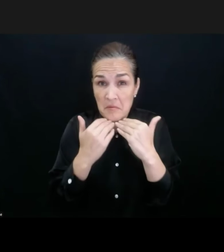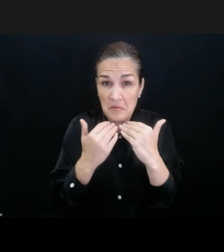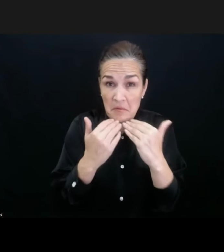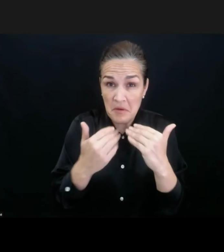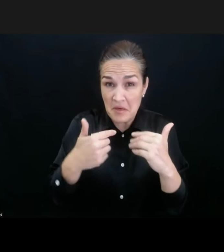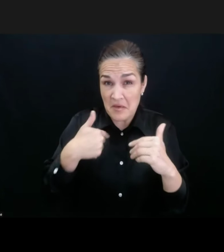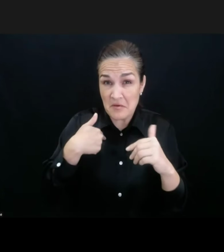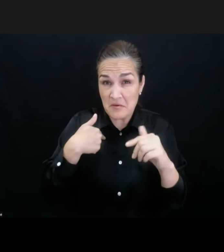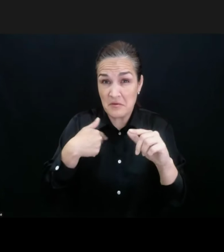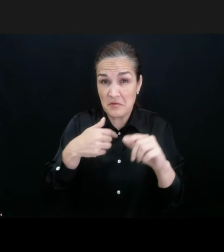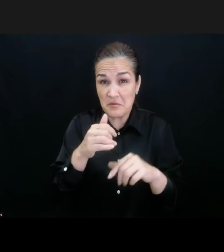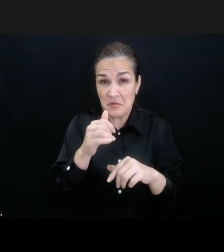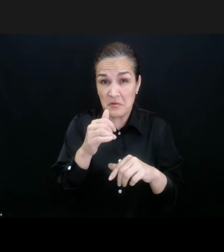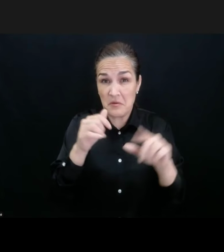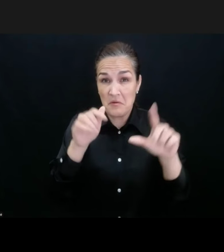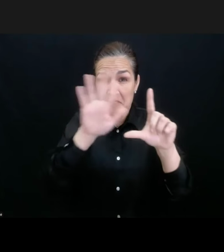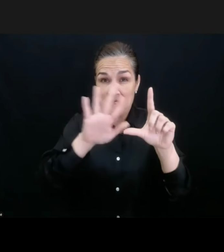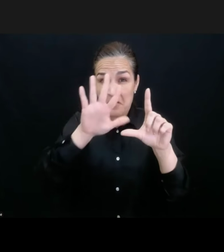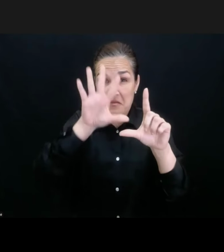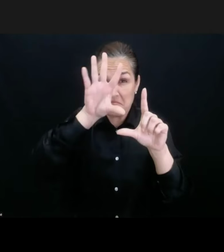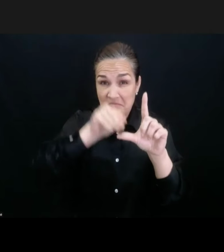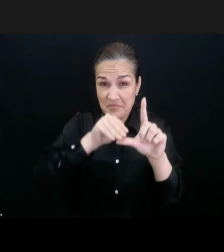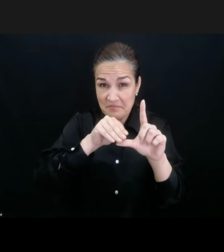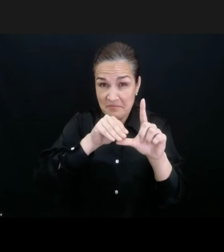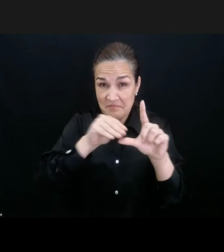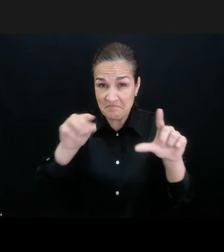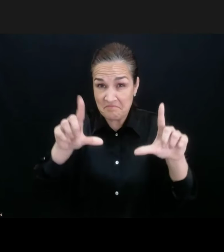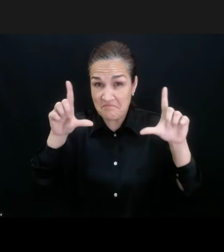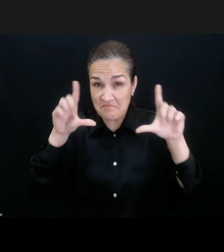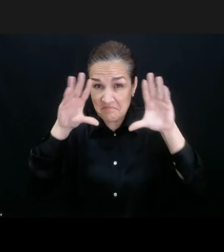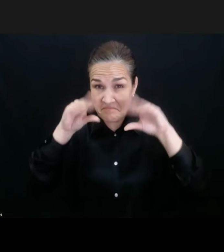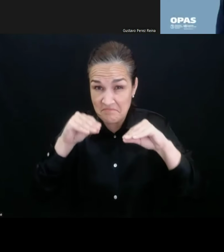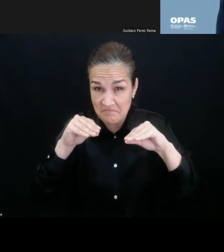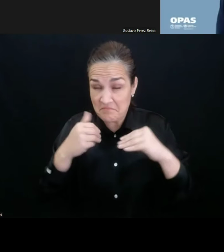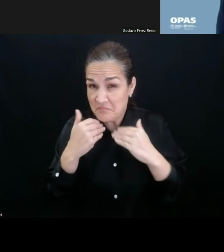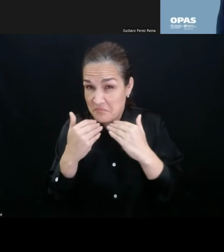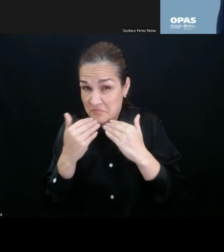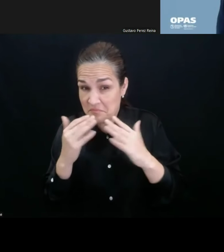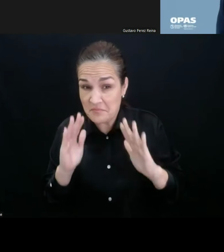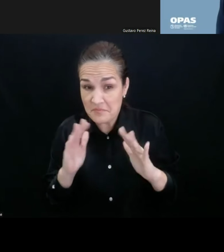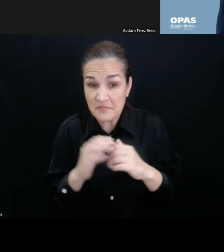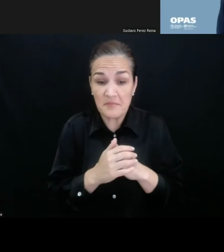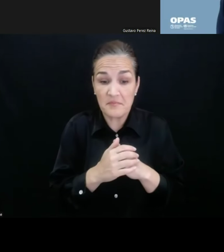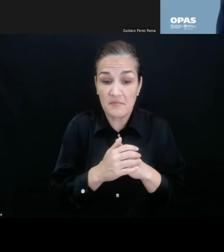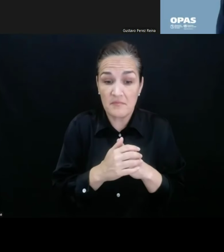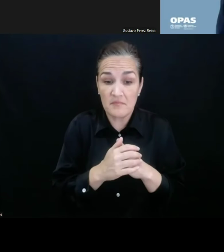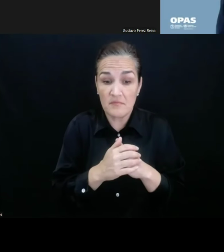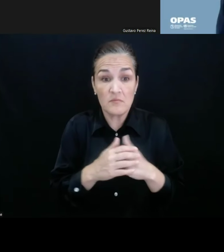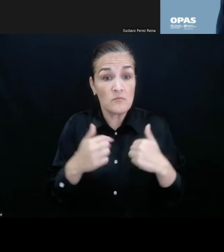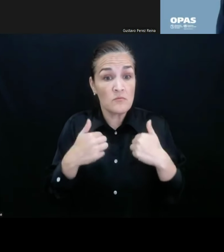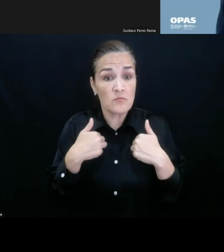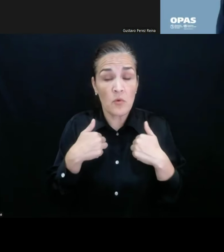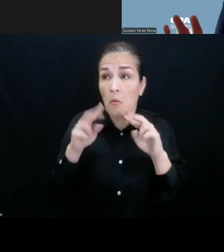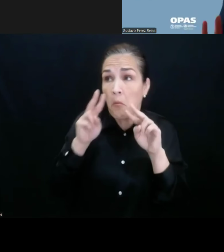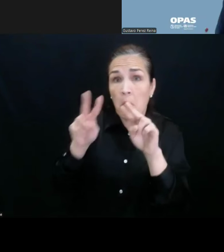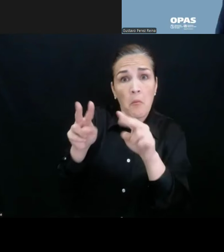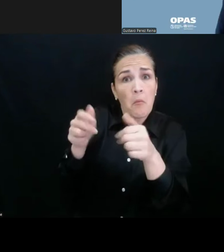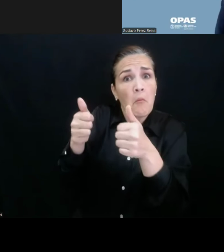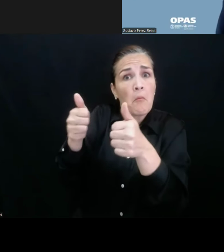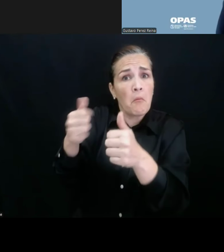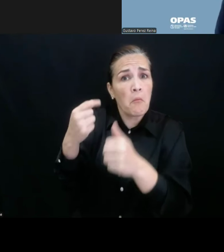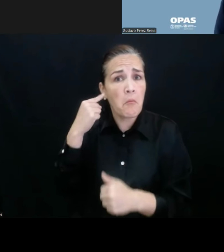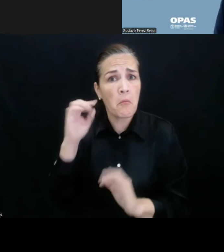having some issues until she switched off the video. So I So am far, we Gustavo. can see you, we can hear you